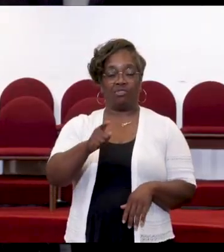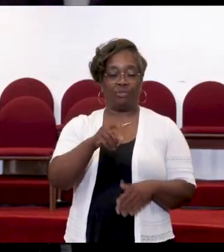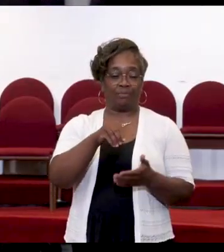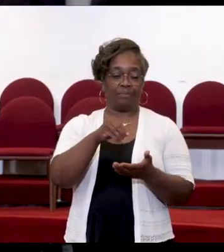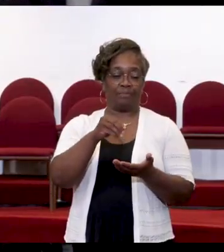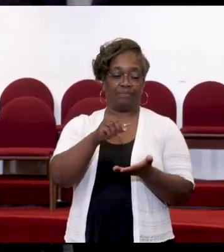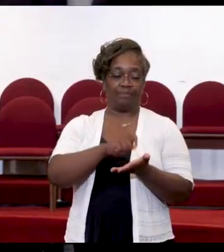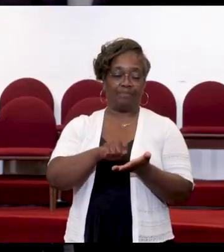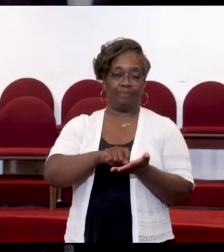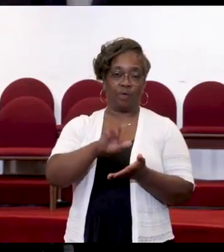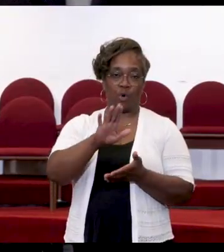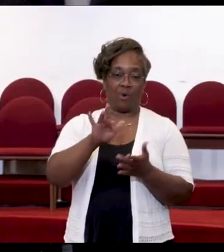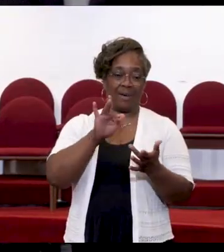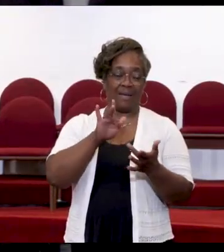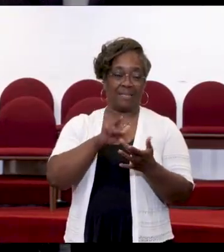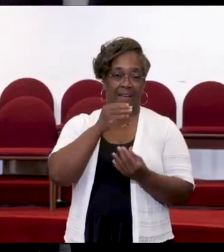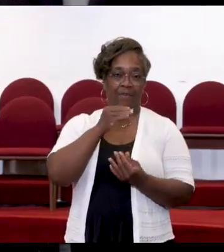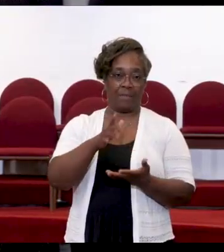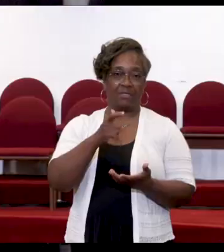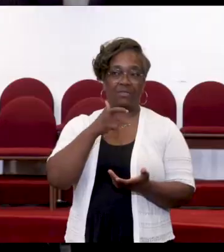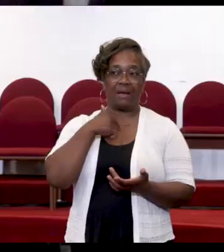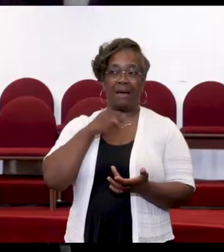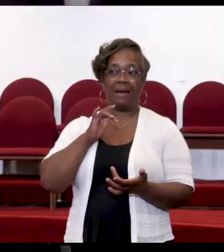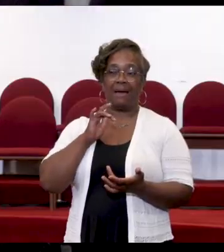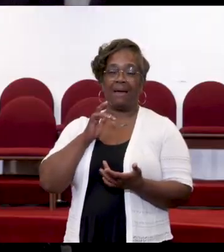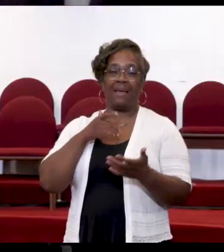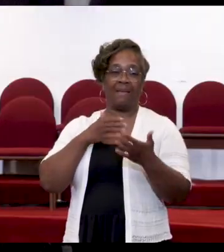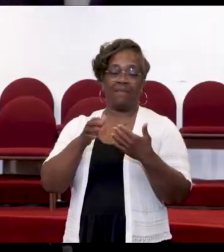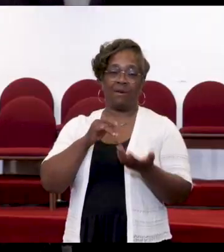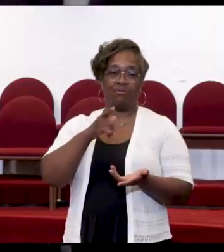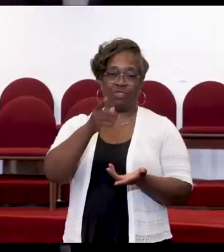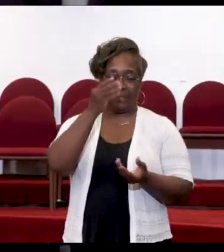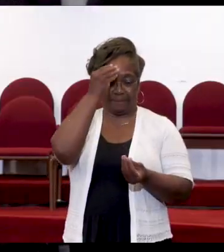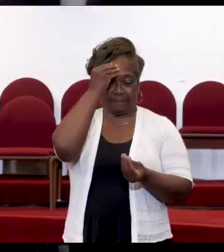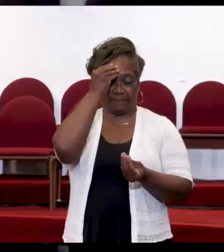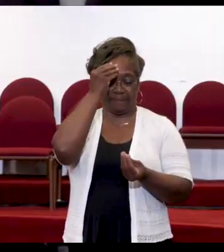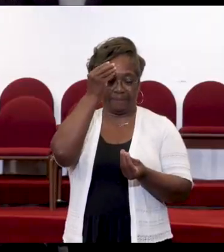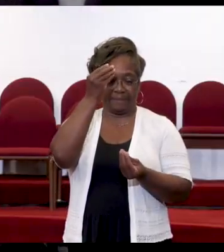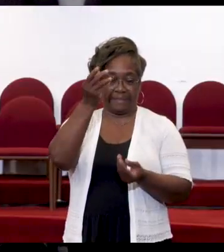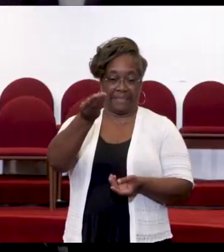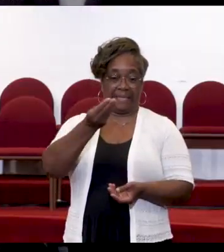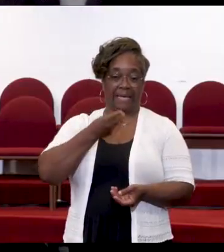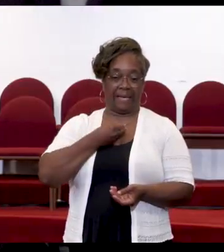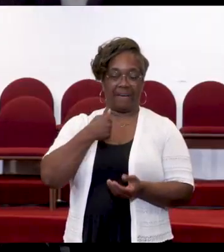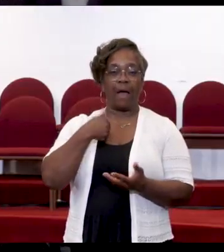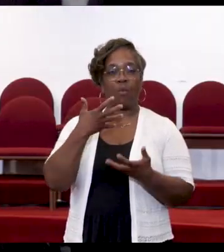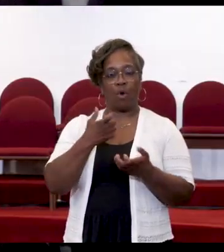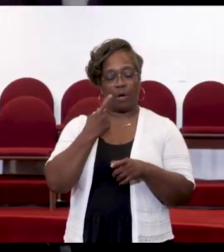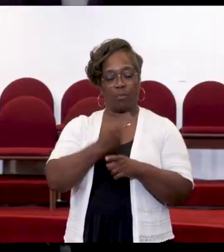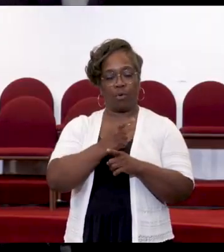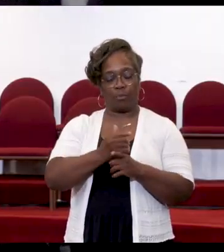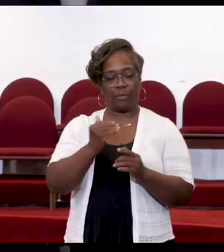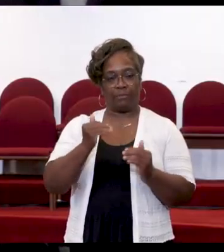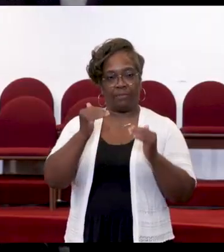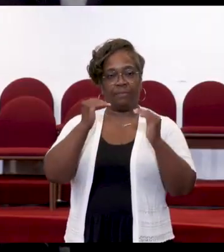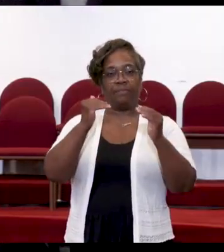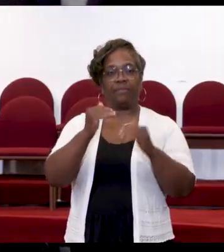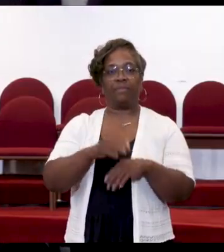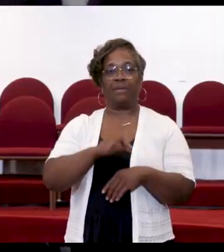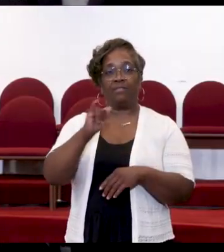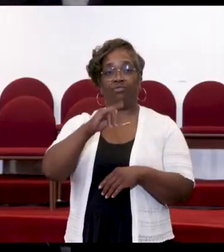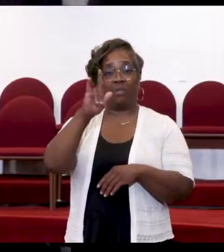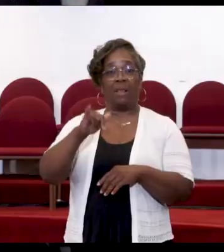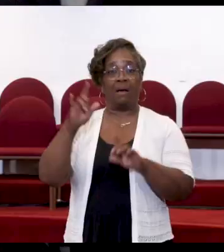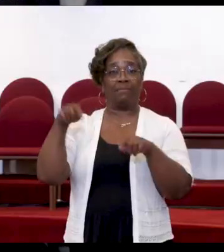information, and I reached out. I didn't want to, although she had given me her information, I wanted to go through the chain of command, and since July, I have been